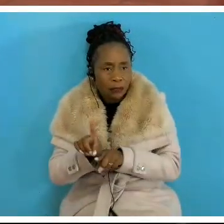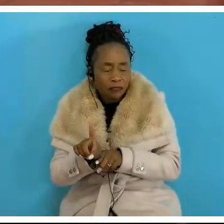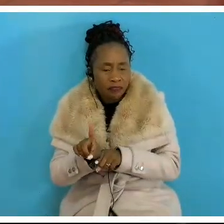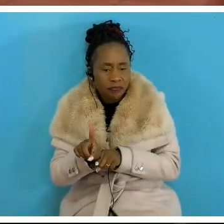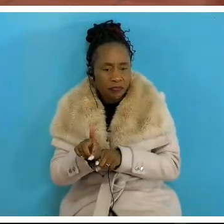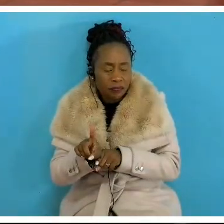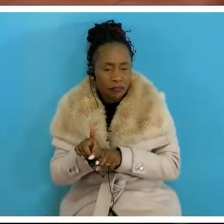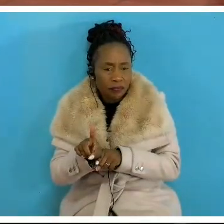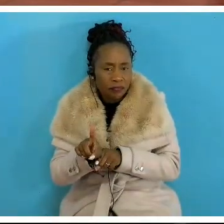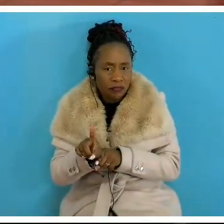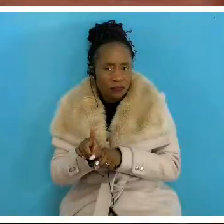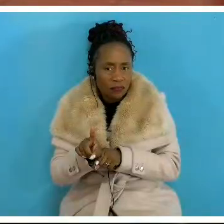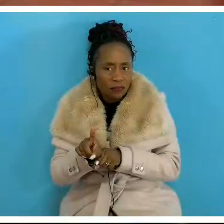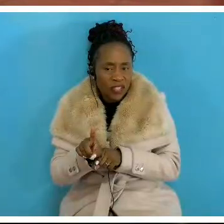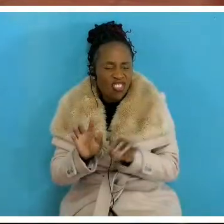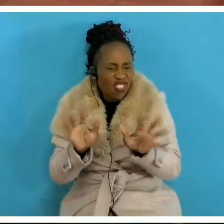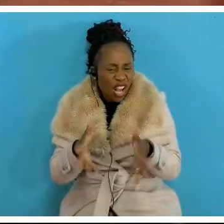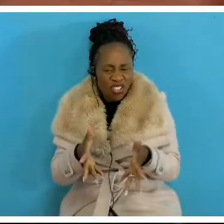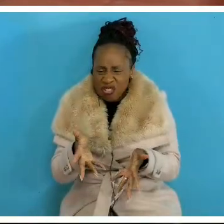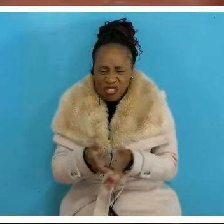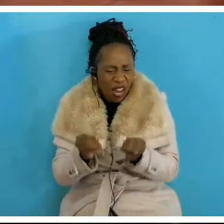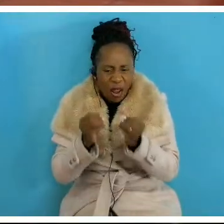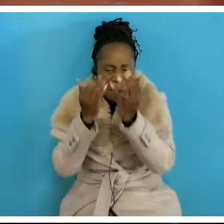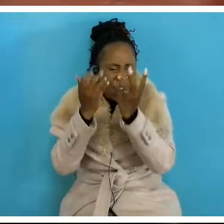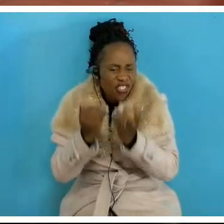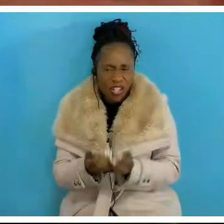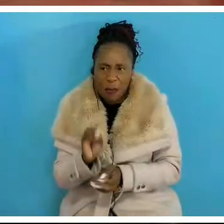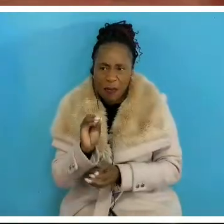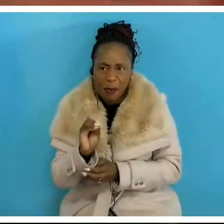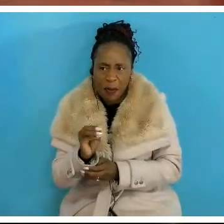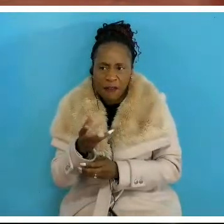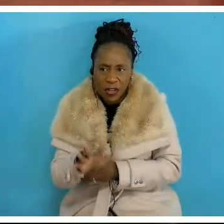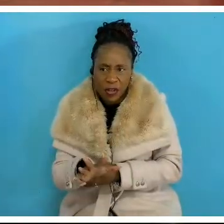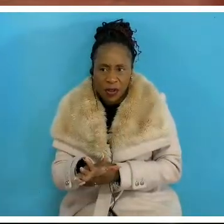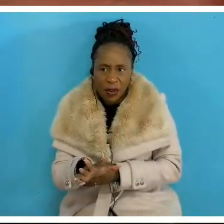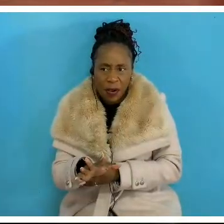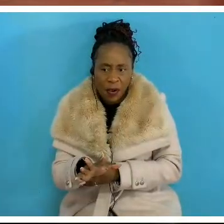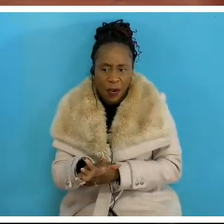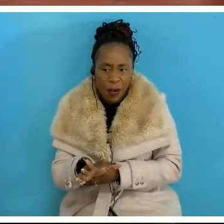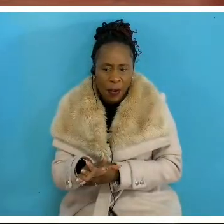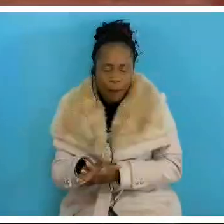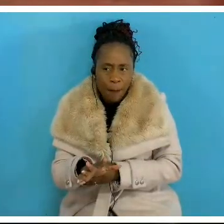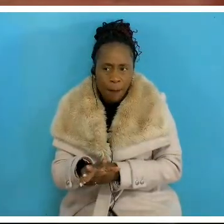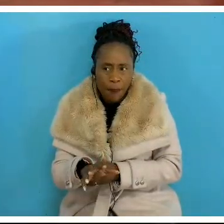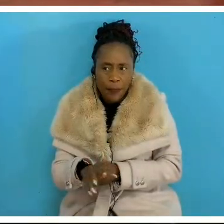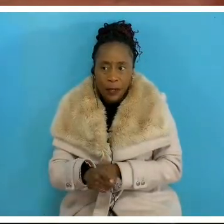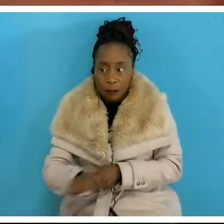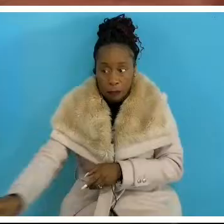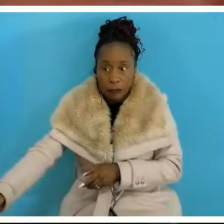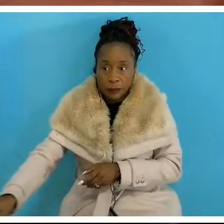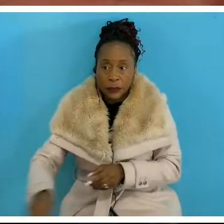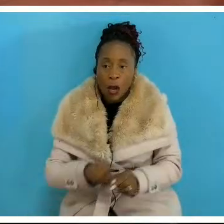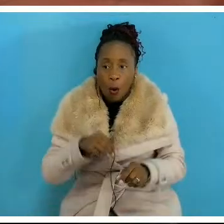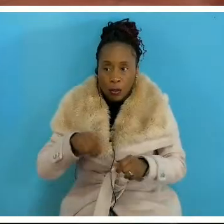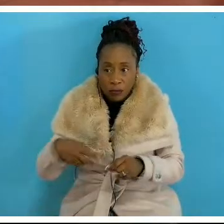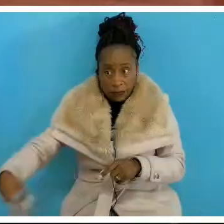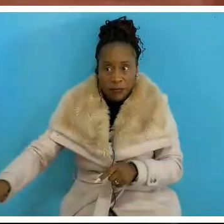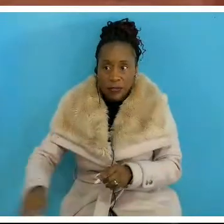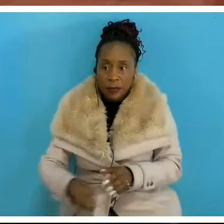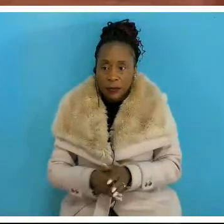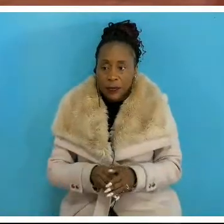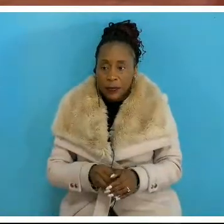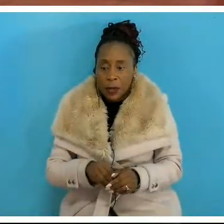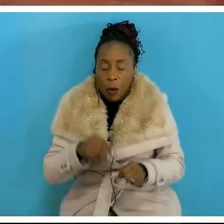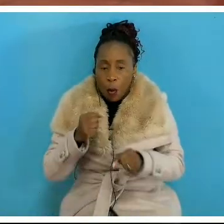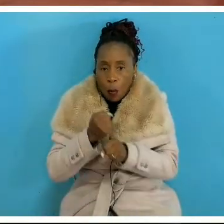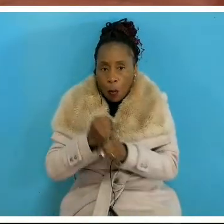there was just a budget that is allocated, and then there was no work that have been done to say that, but what